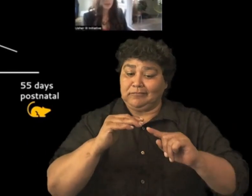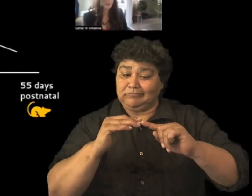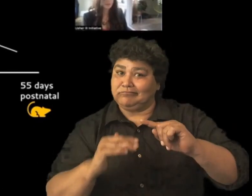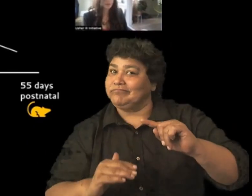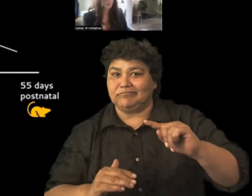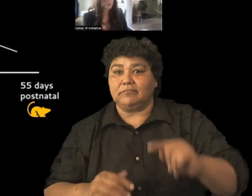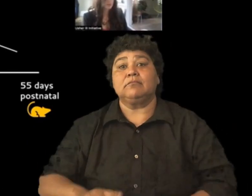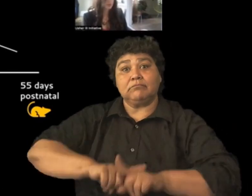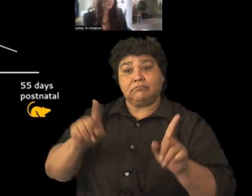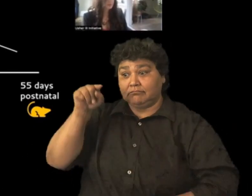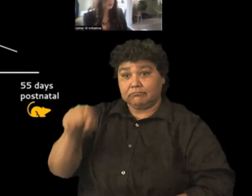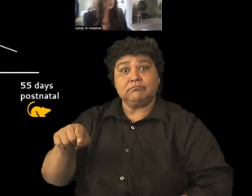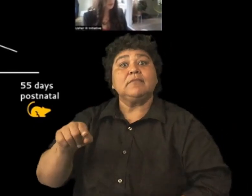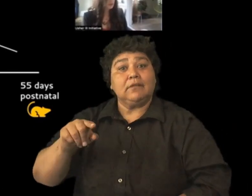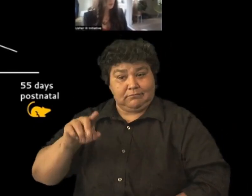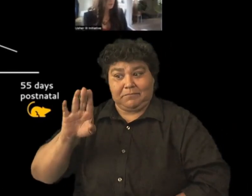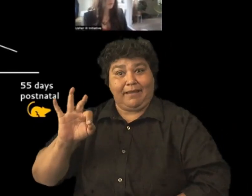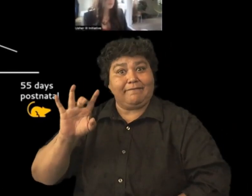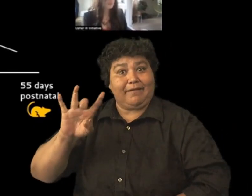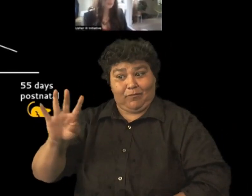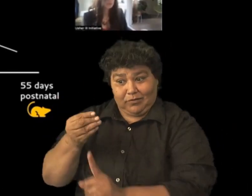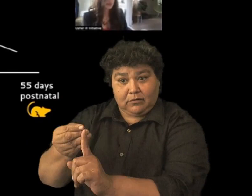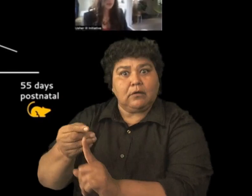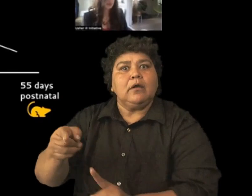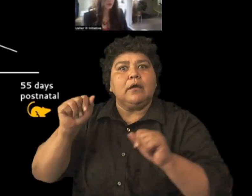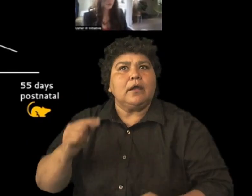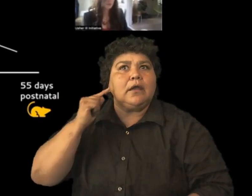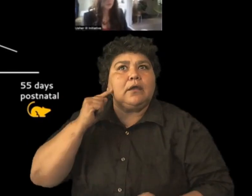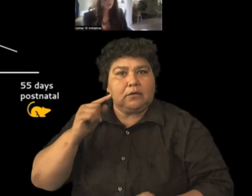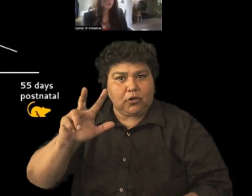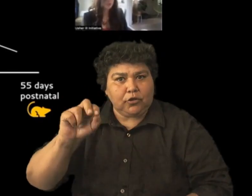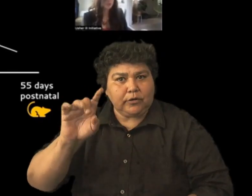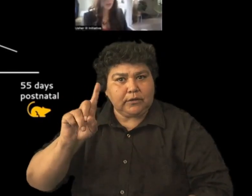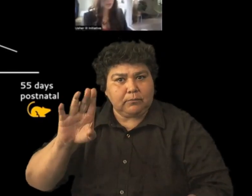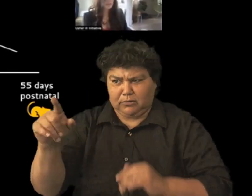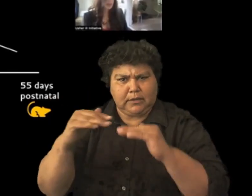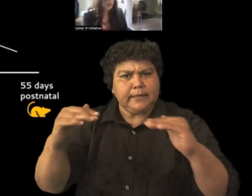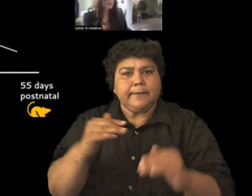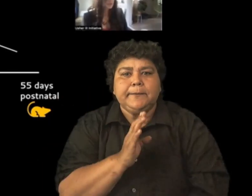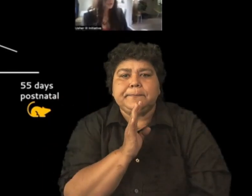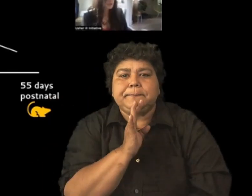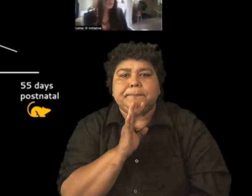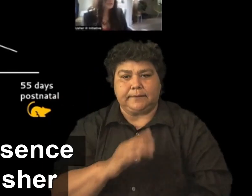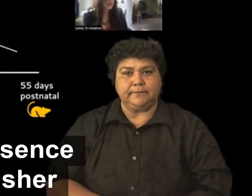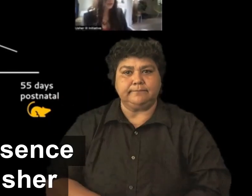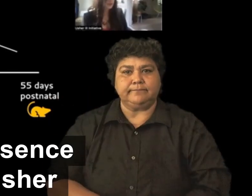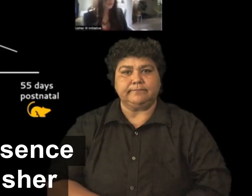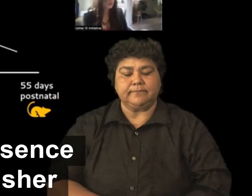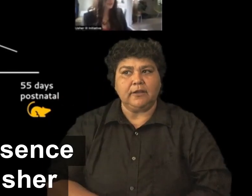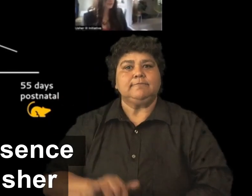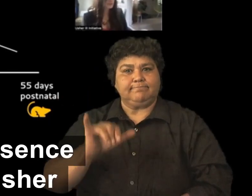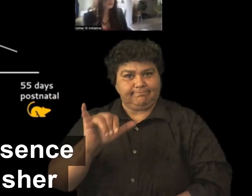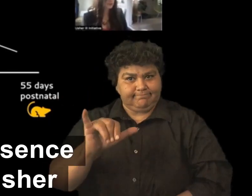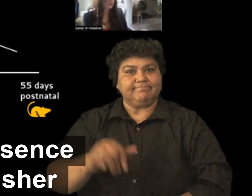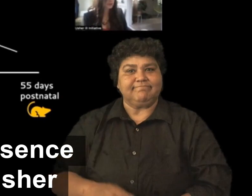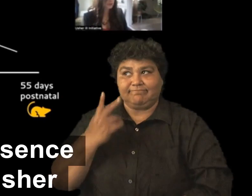the sound level of a whisper. While there was some decline in auditory function of treated mice, as you can see in the diagram at the